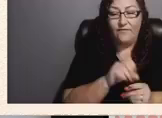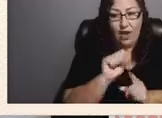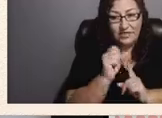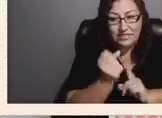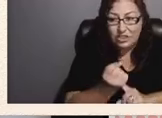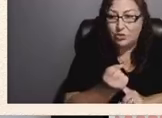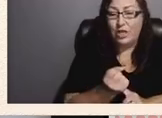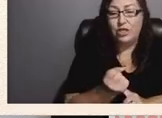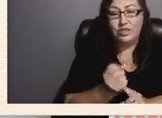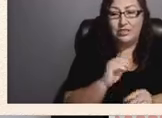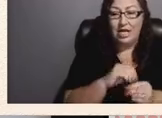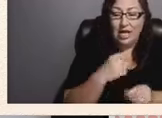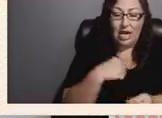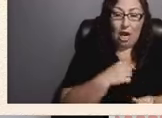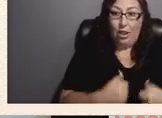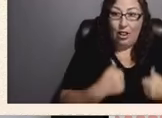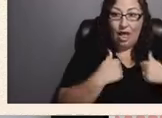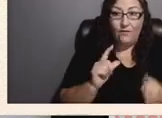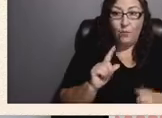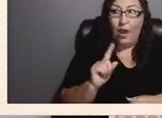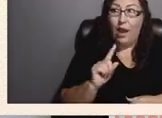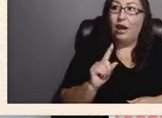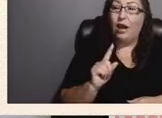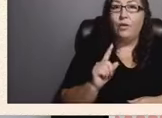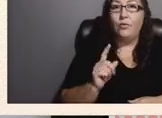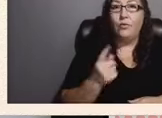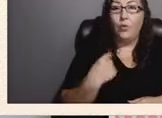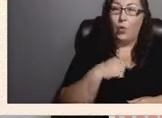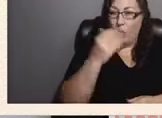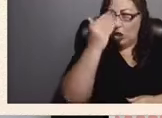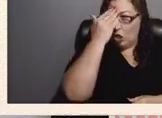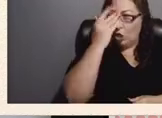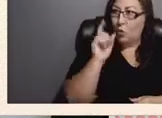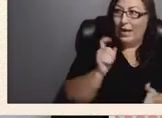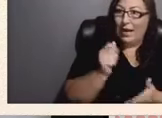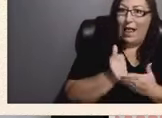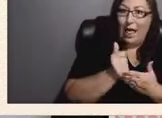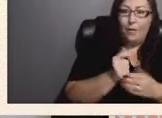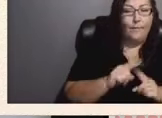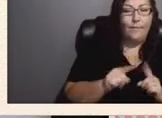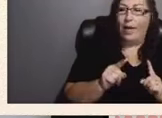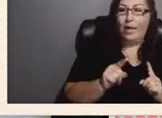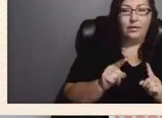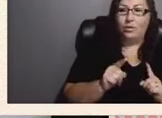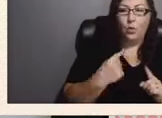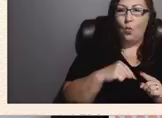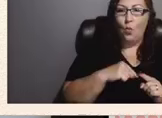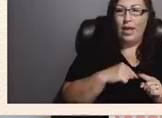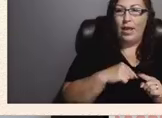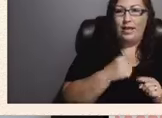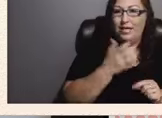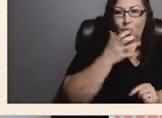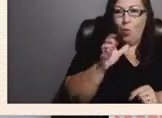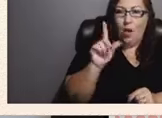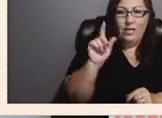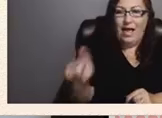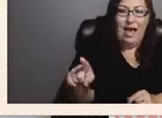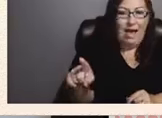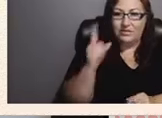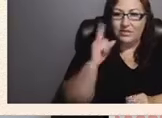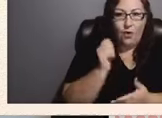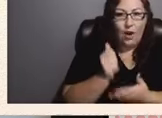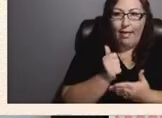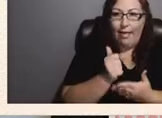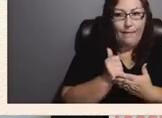our lives where we knew we needed help, but we just didn't want to ask. And